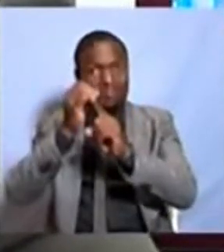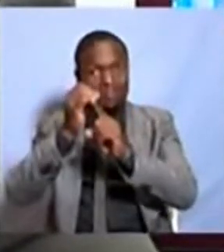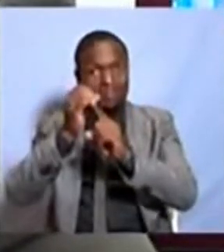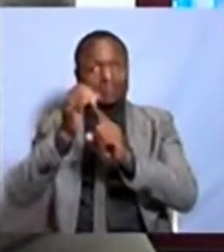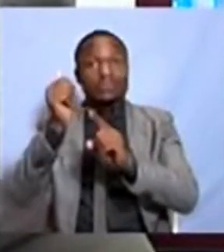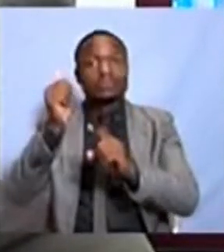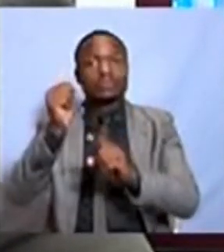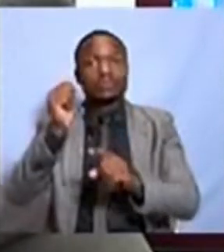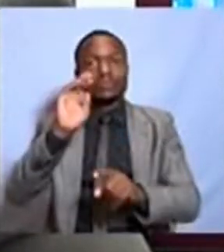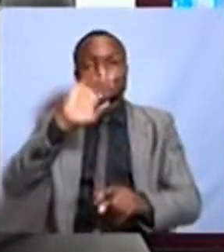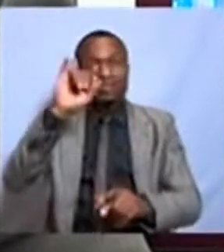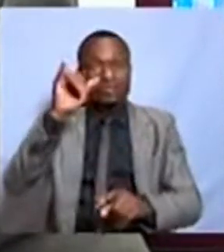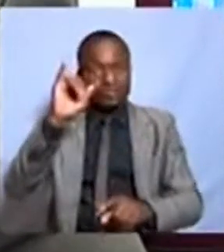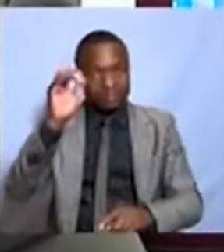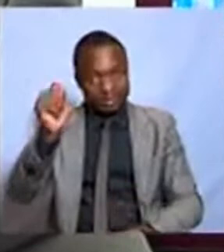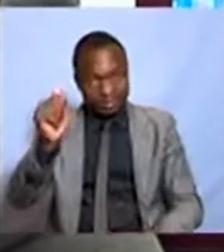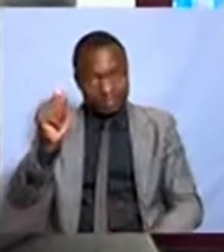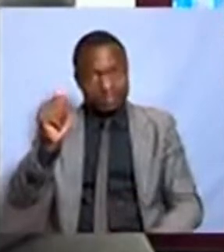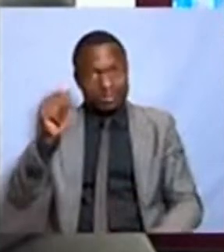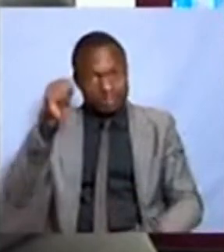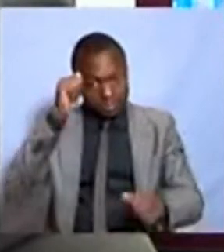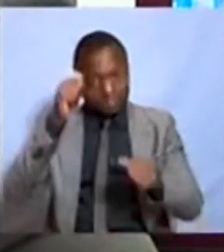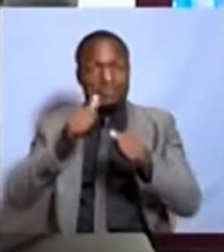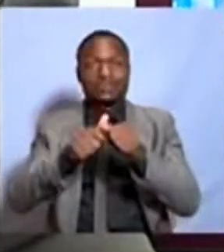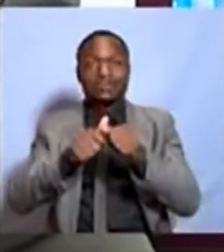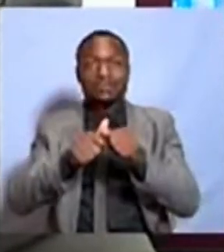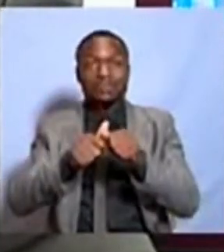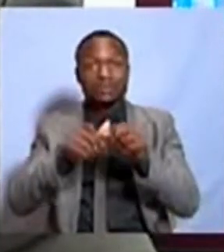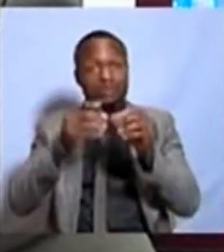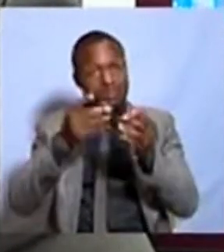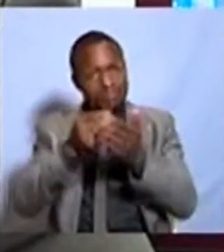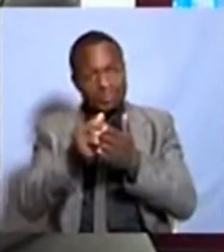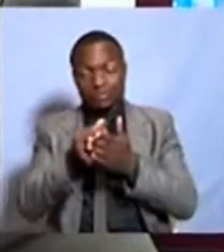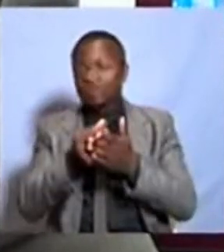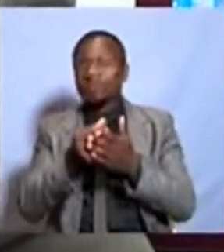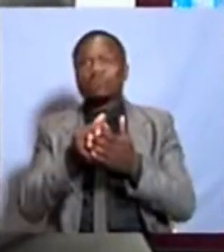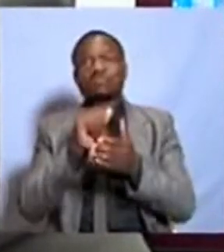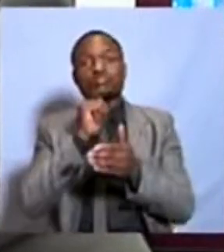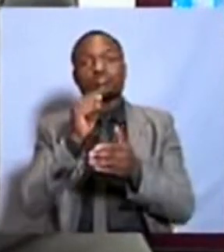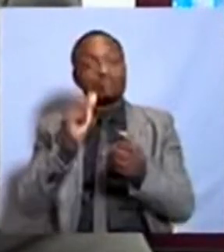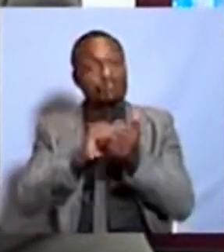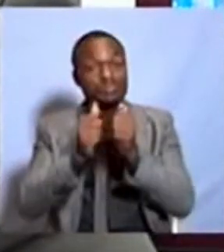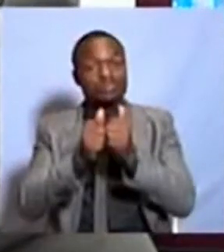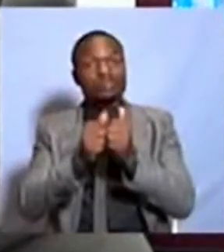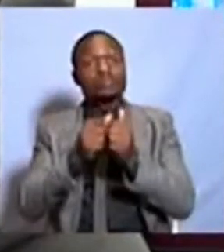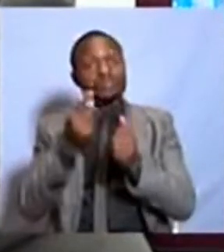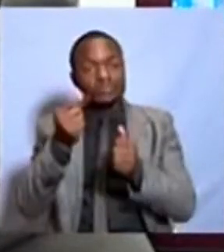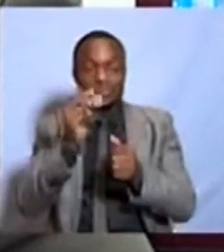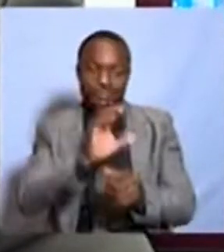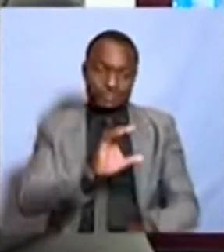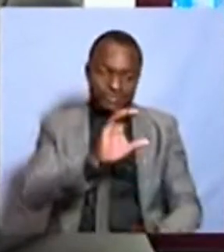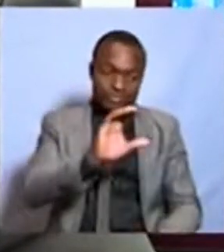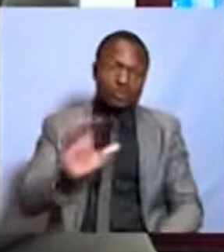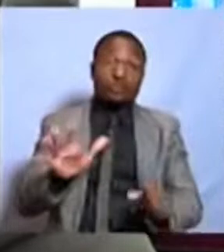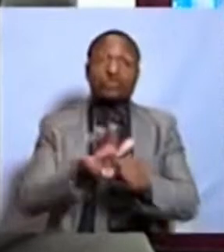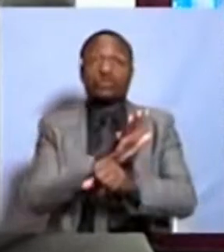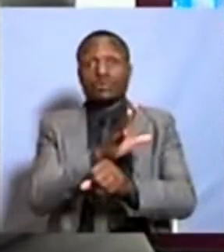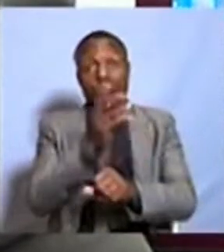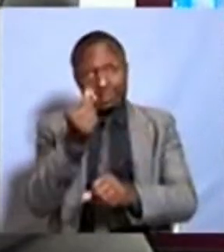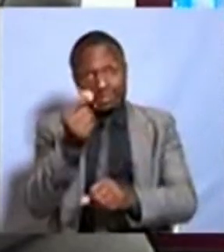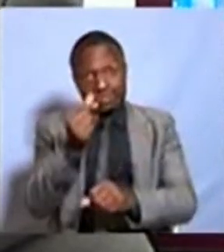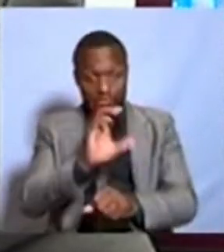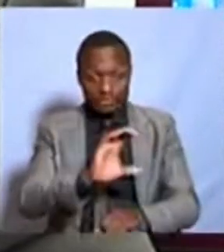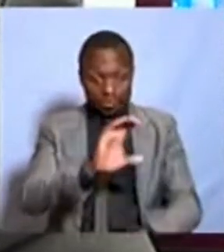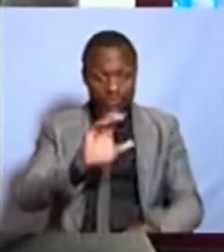have. If the money is not a problem, in my view, the money is always allocated, adequate money for